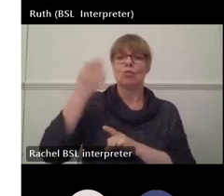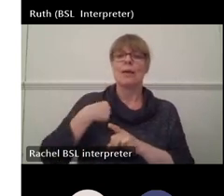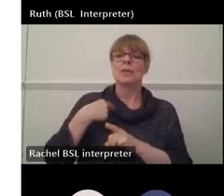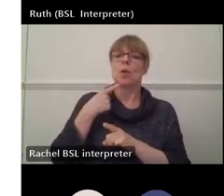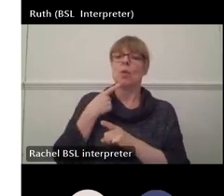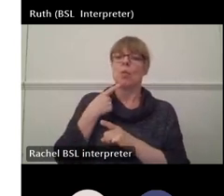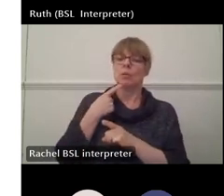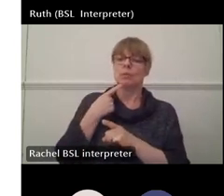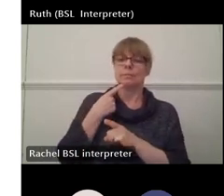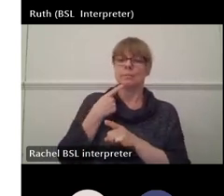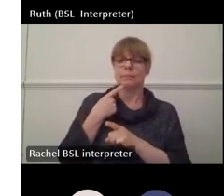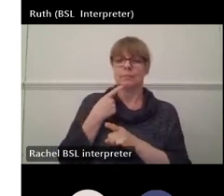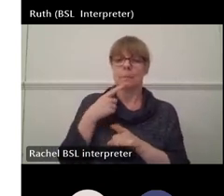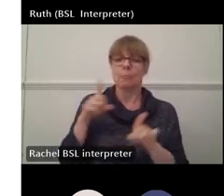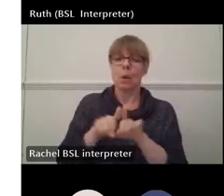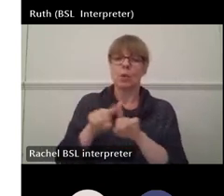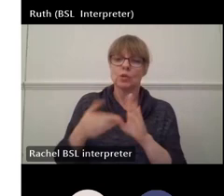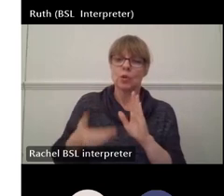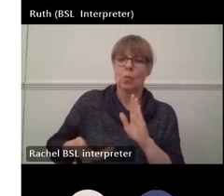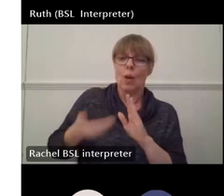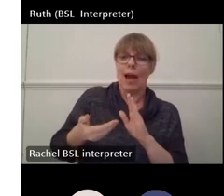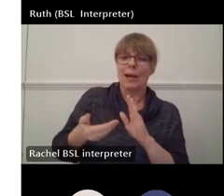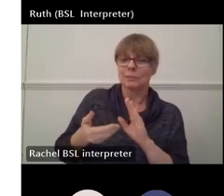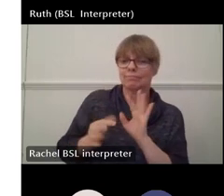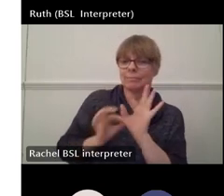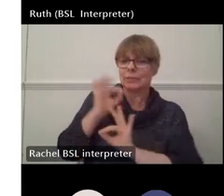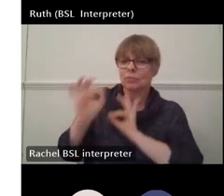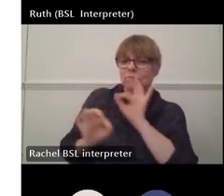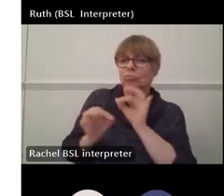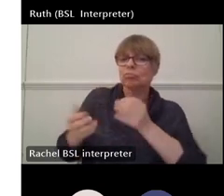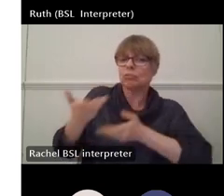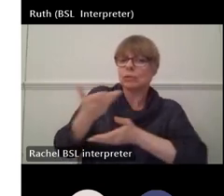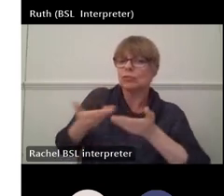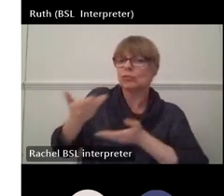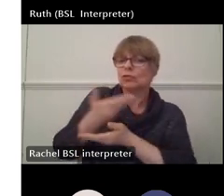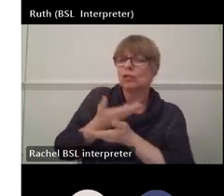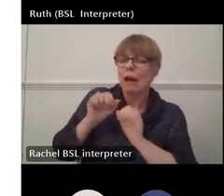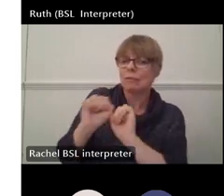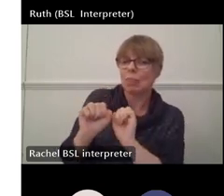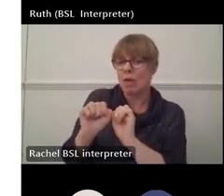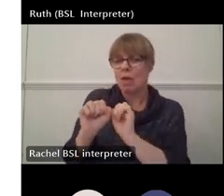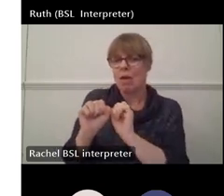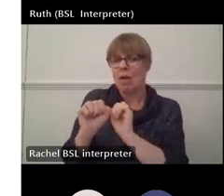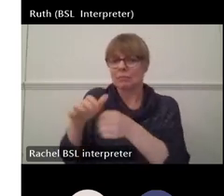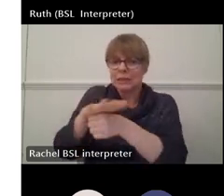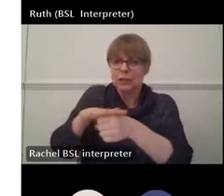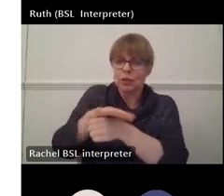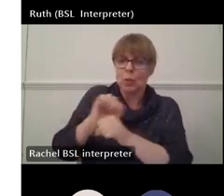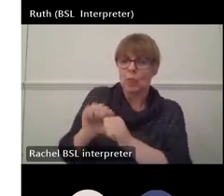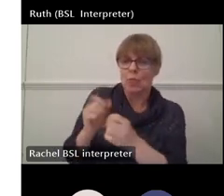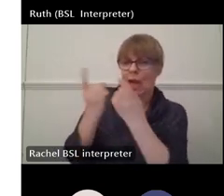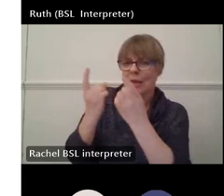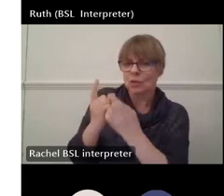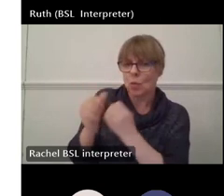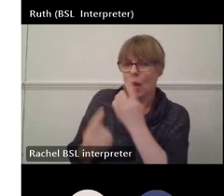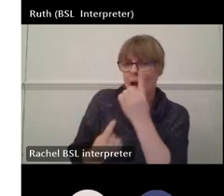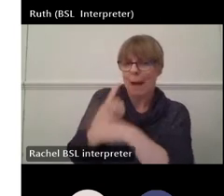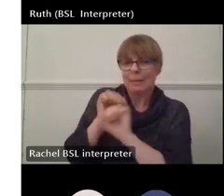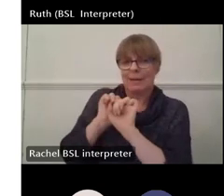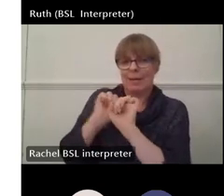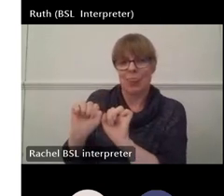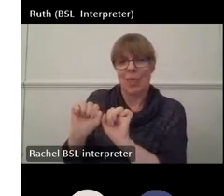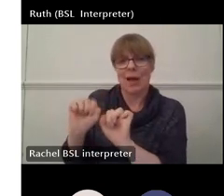to interact with them to find out what are the issues that's going out, the issues that are happening within the